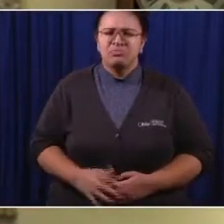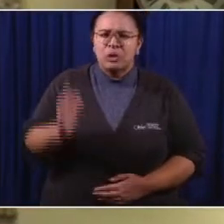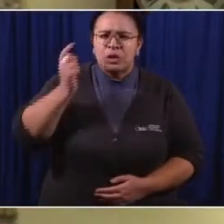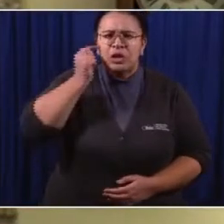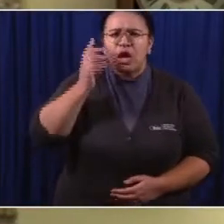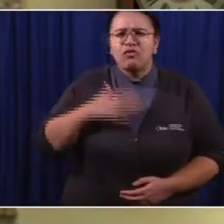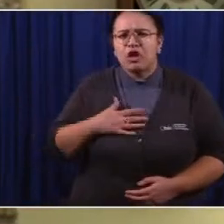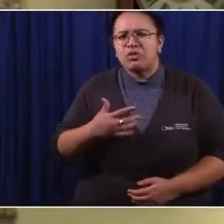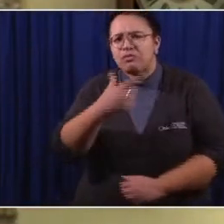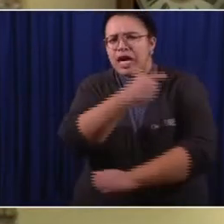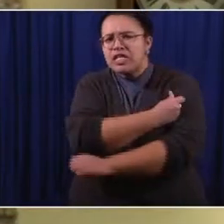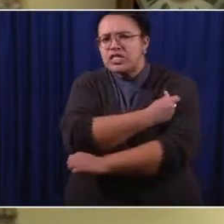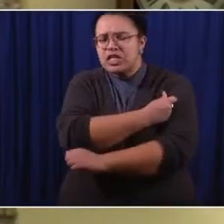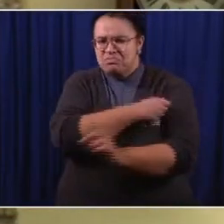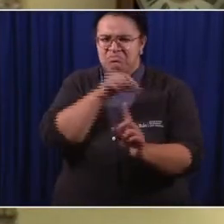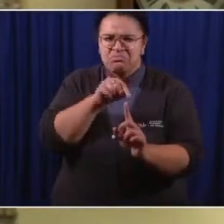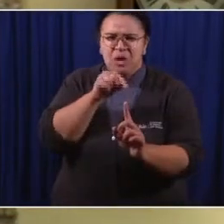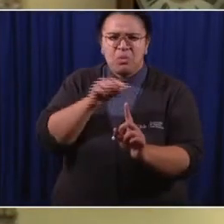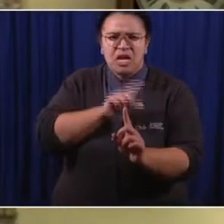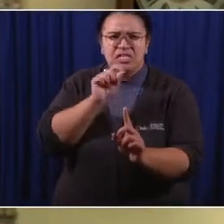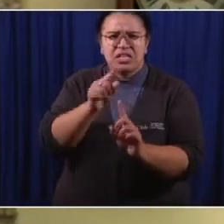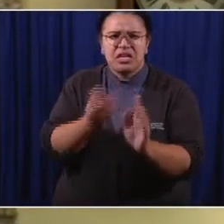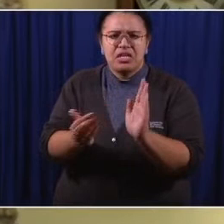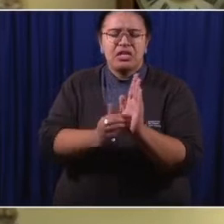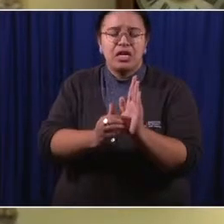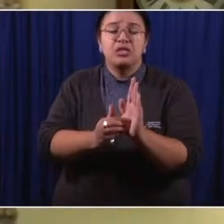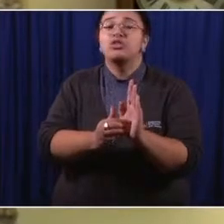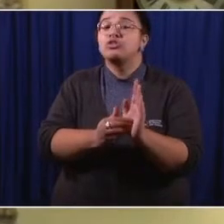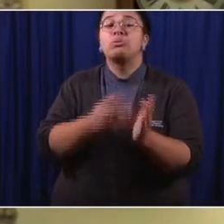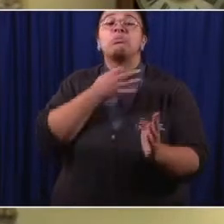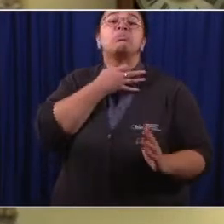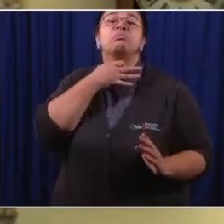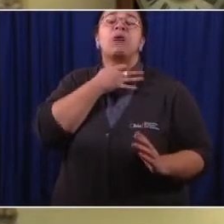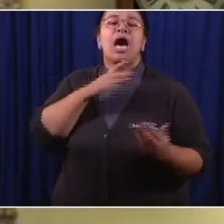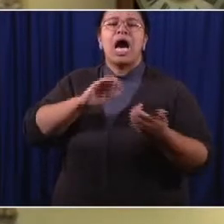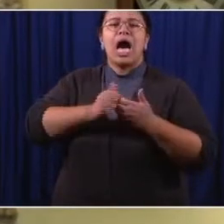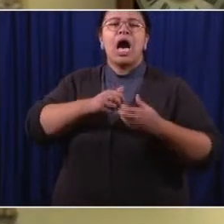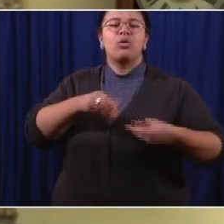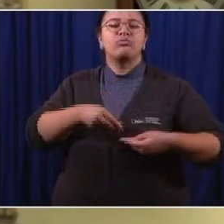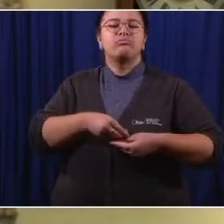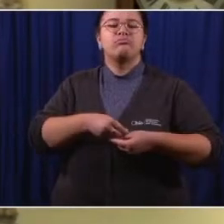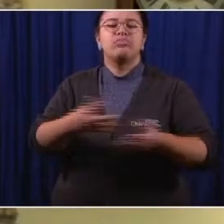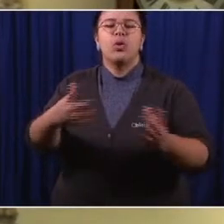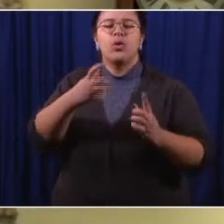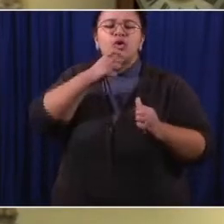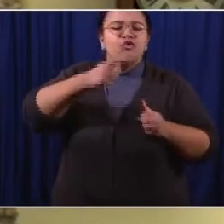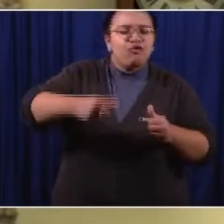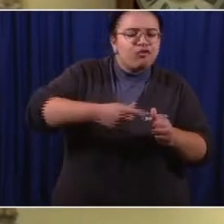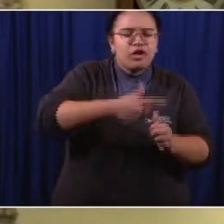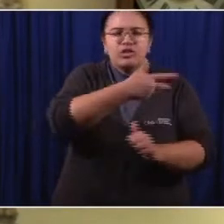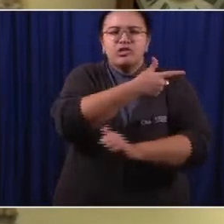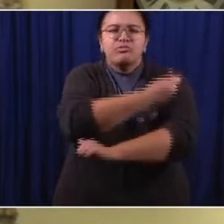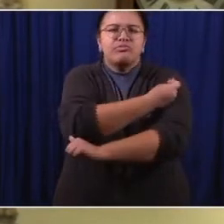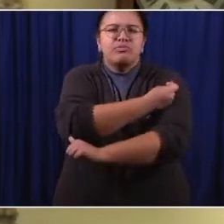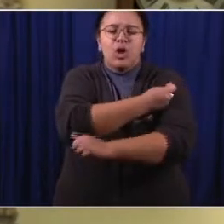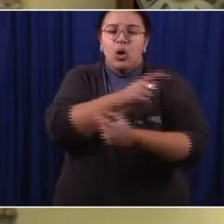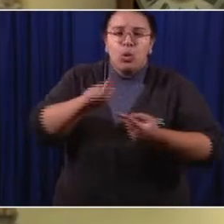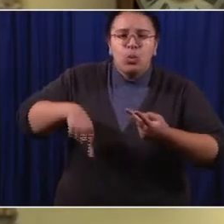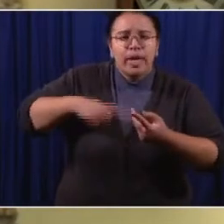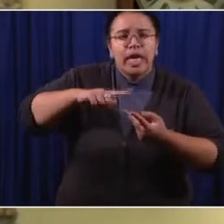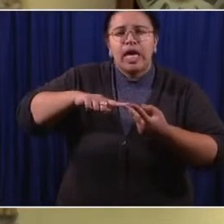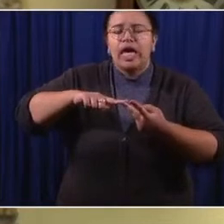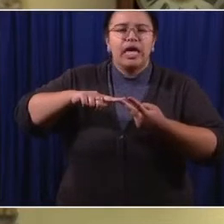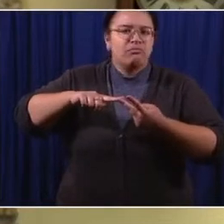vaccine question. Do you have in your mind's eye a system for distribution of these vaccines? Who decides where they go, when they